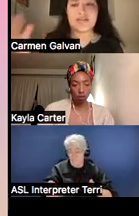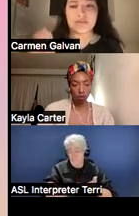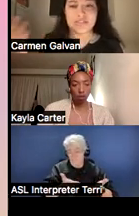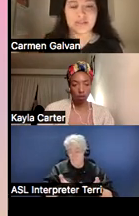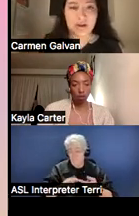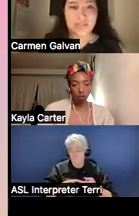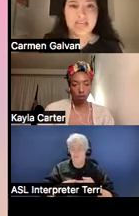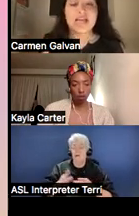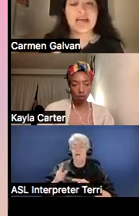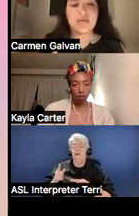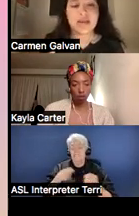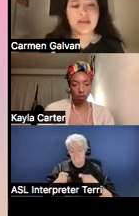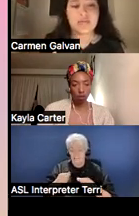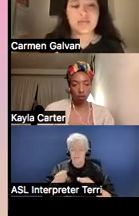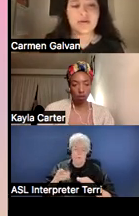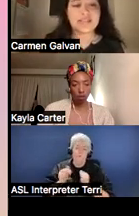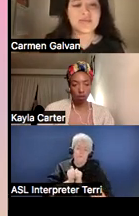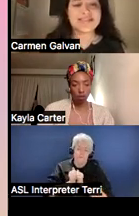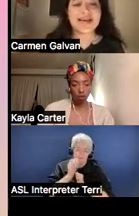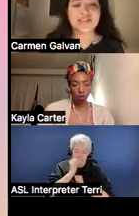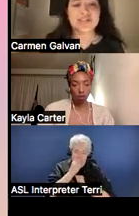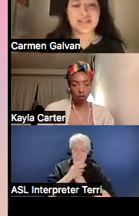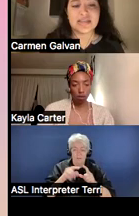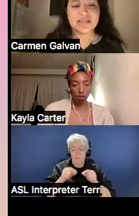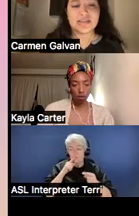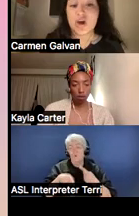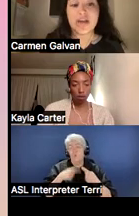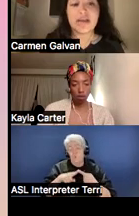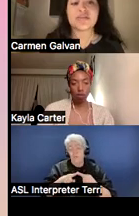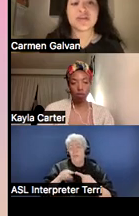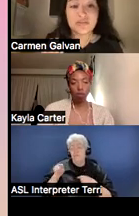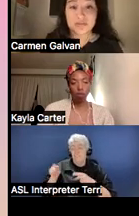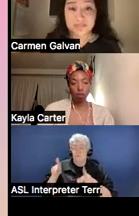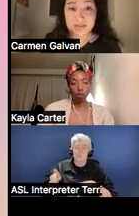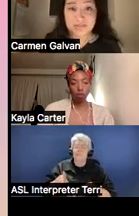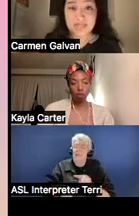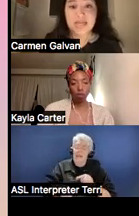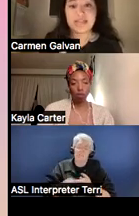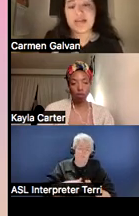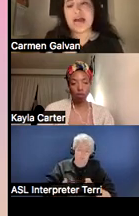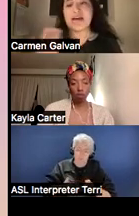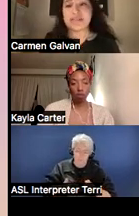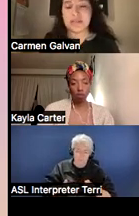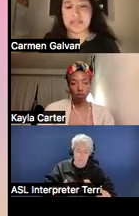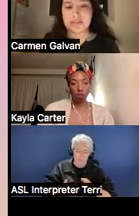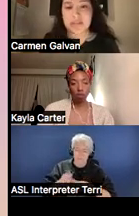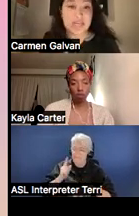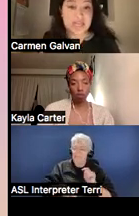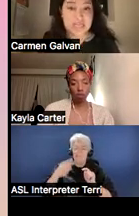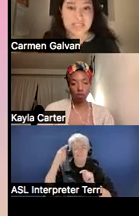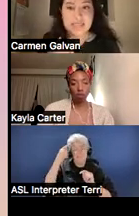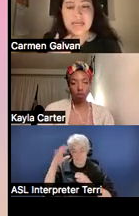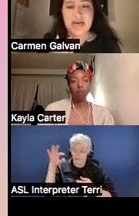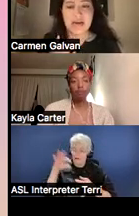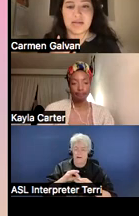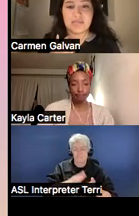with flowers and cards. That way, when someone is actually not able to cook for themselves, they'll have something there so they can